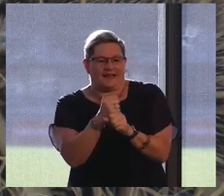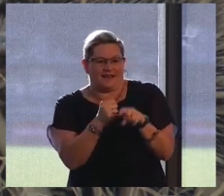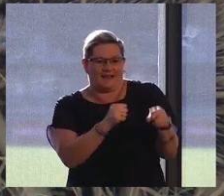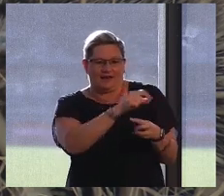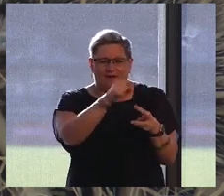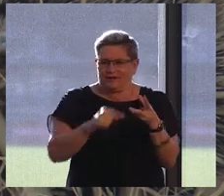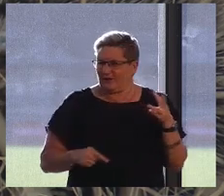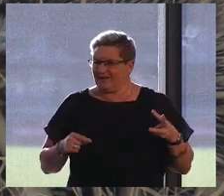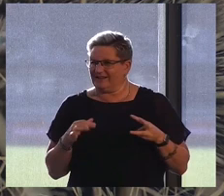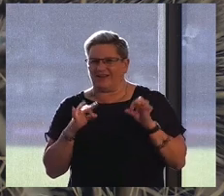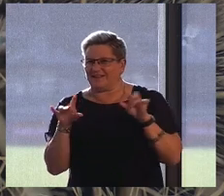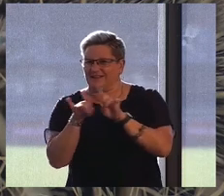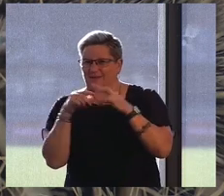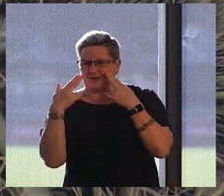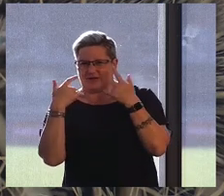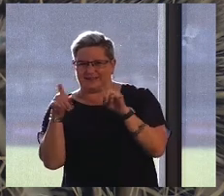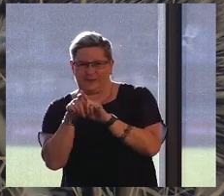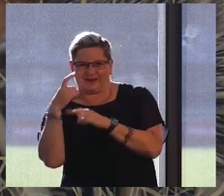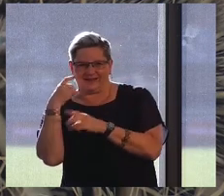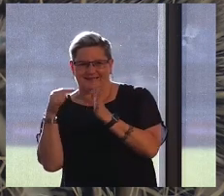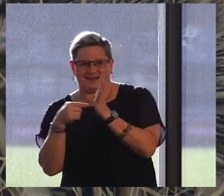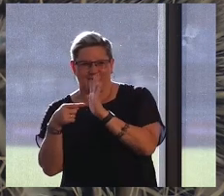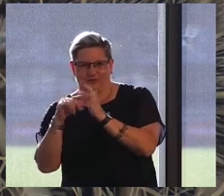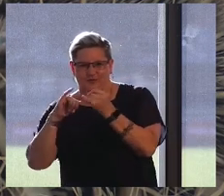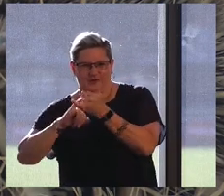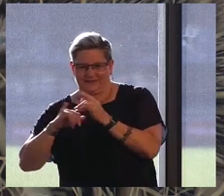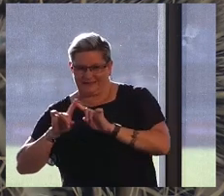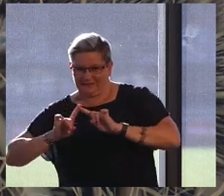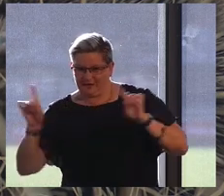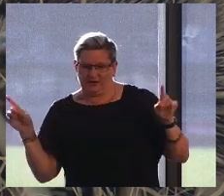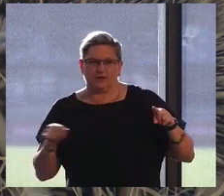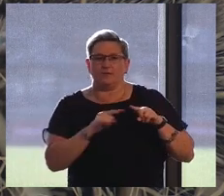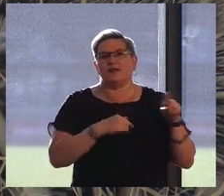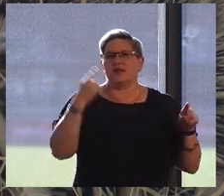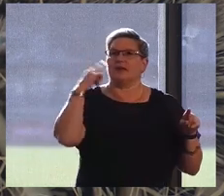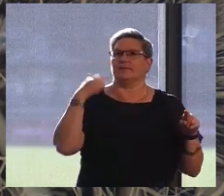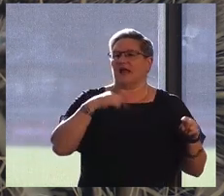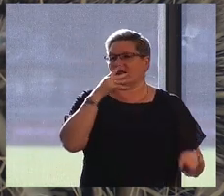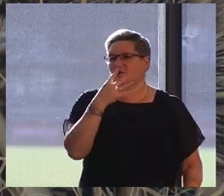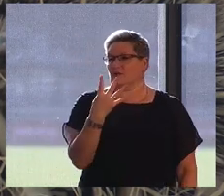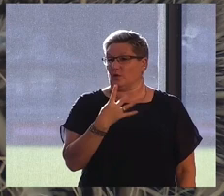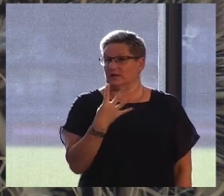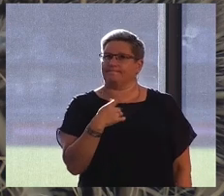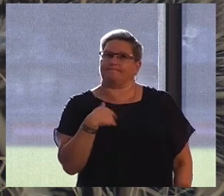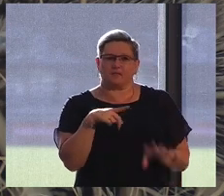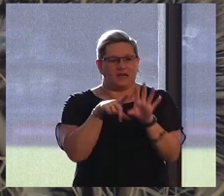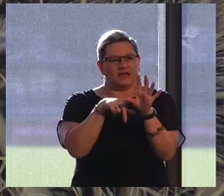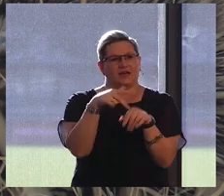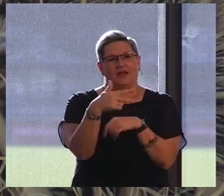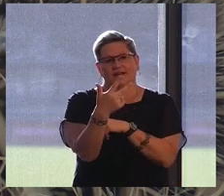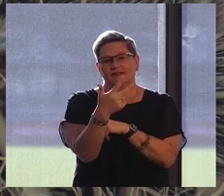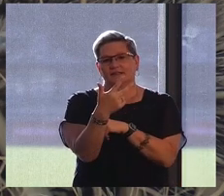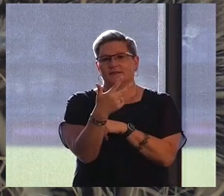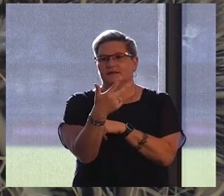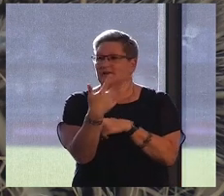are. So I'm back then a 14-year-old high school student. I'm in year eight. I'm sitting in